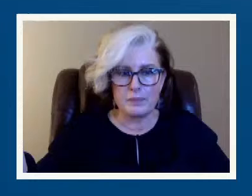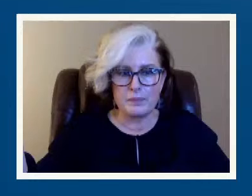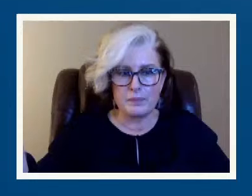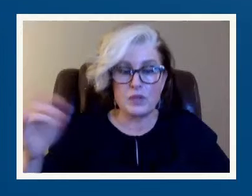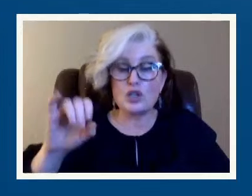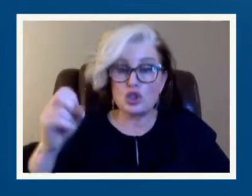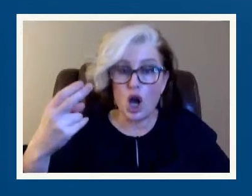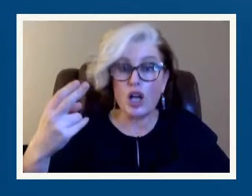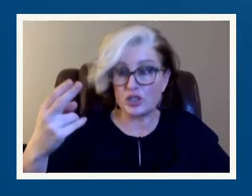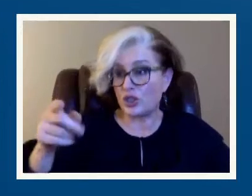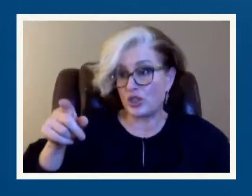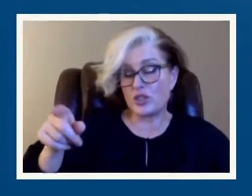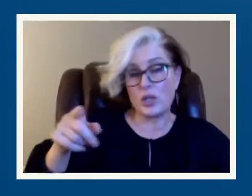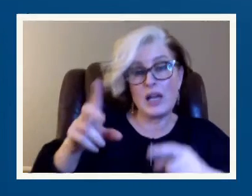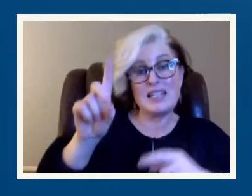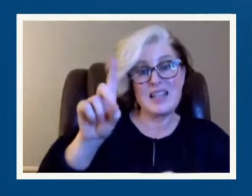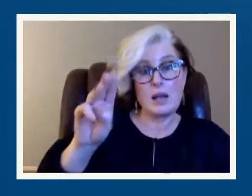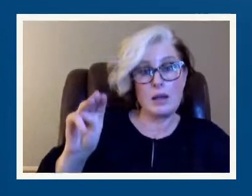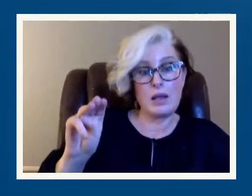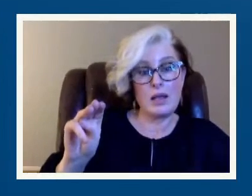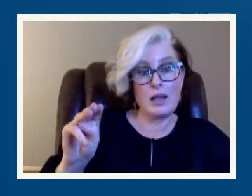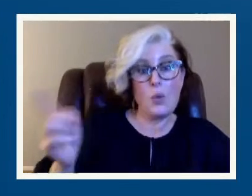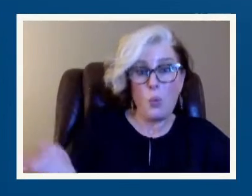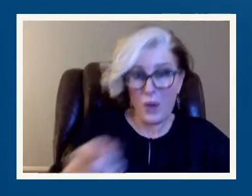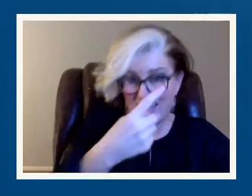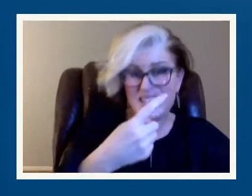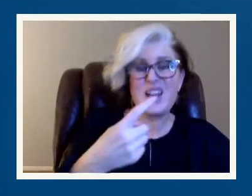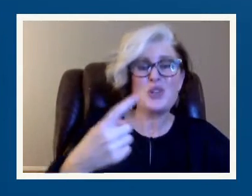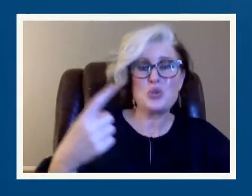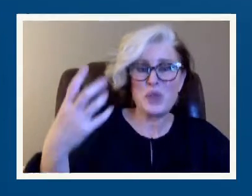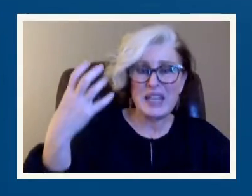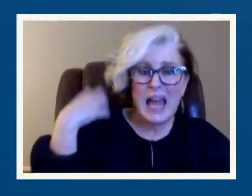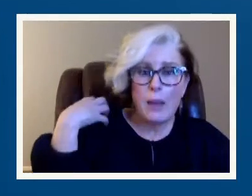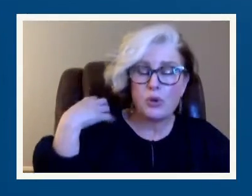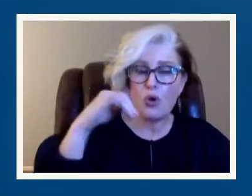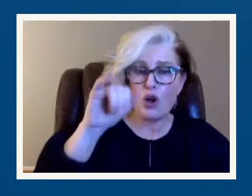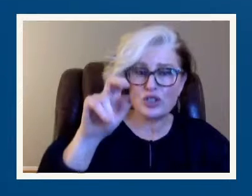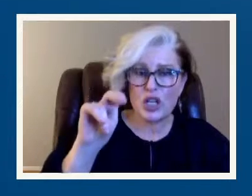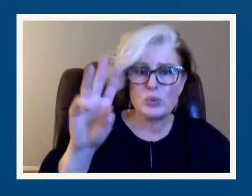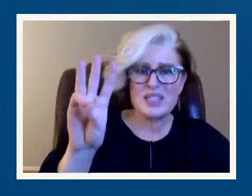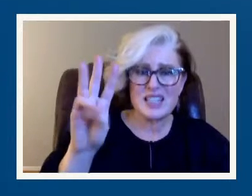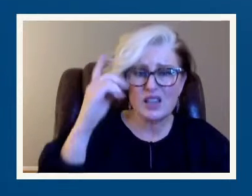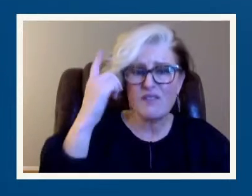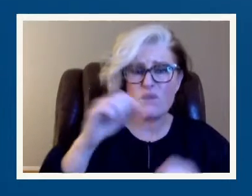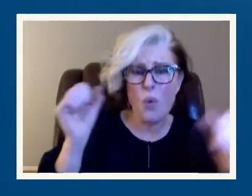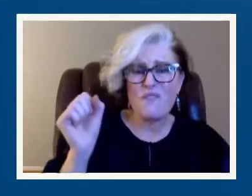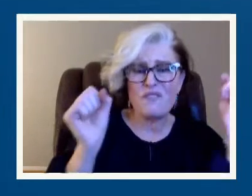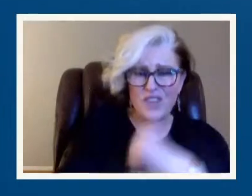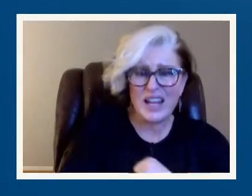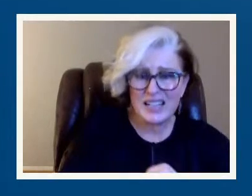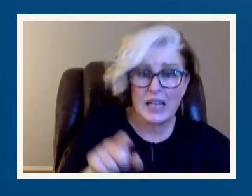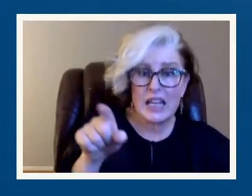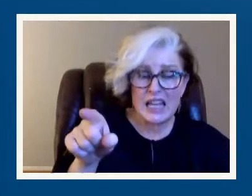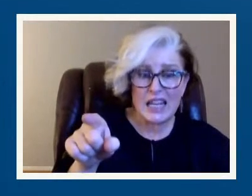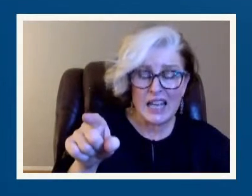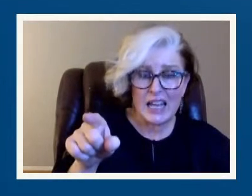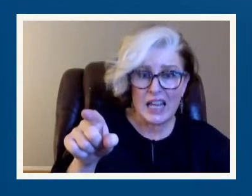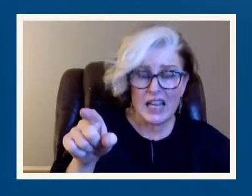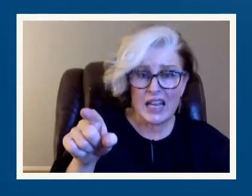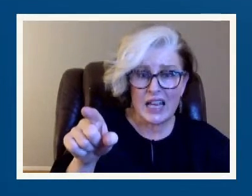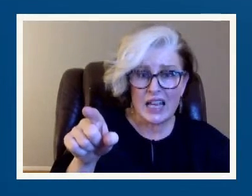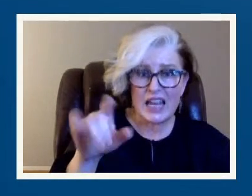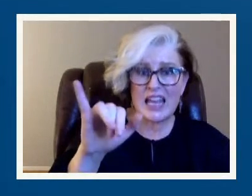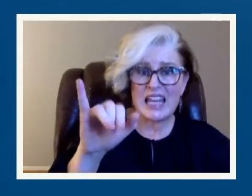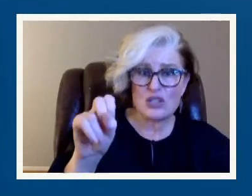Josh's opponent was at the Capitol on January 6th. He was there. I mean,